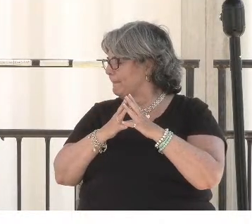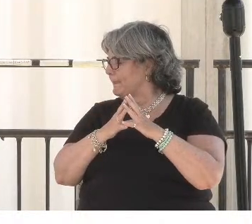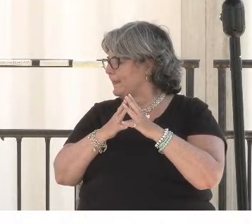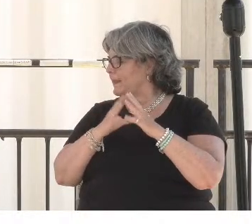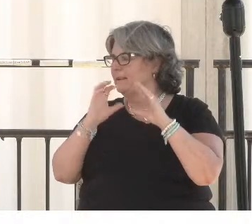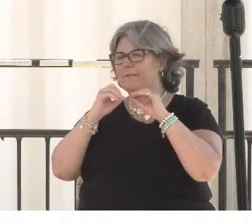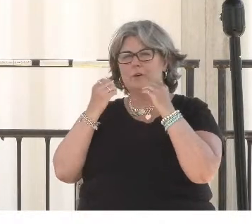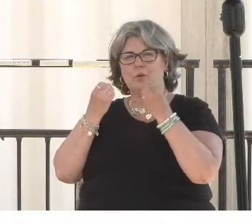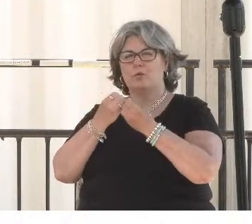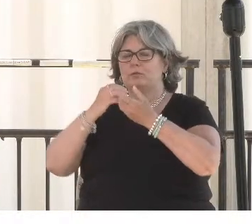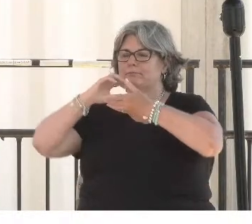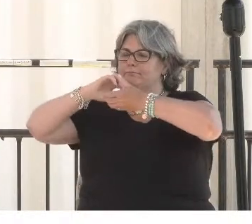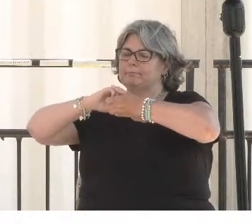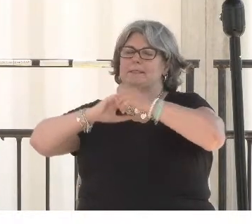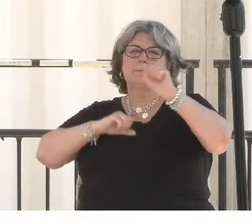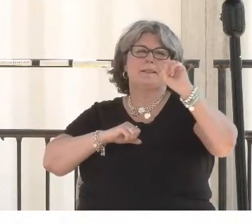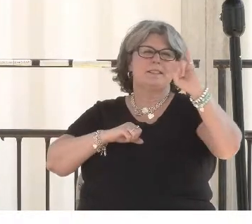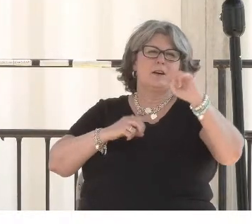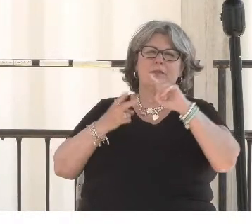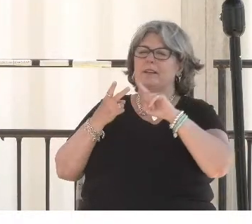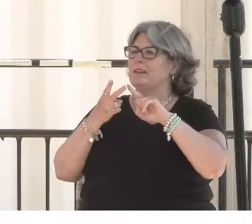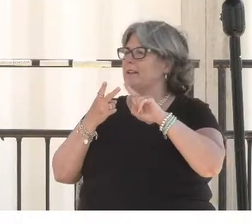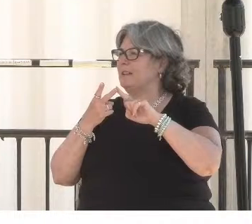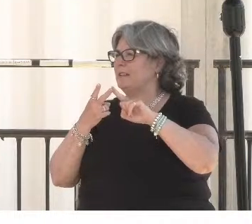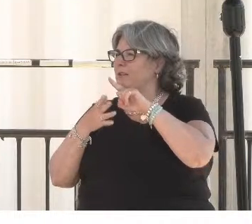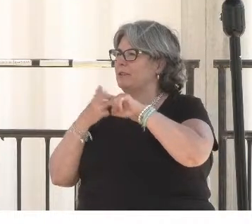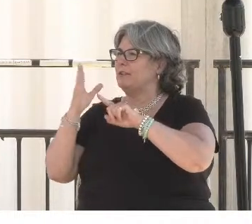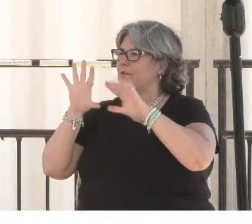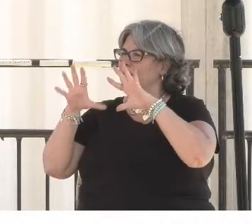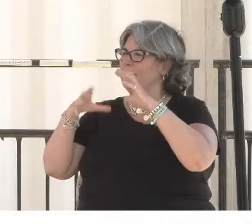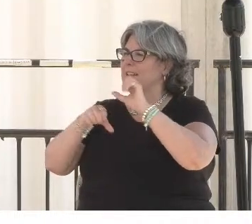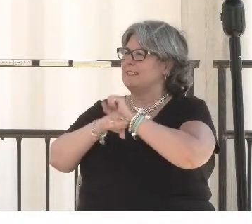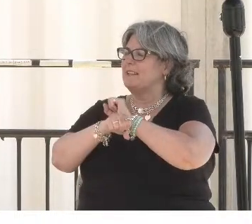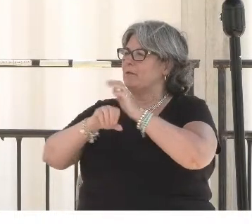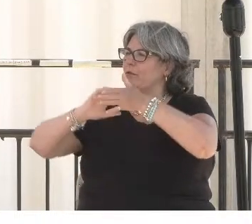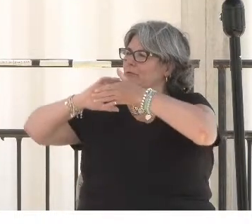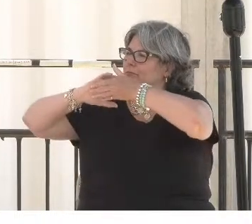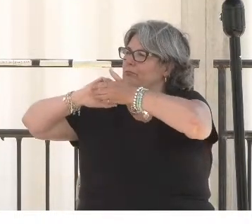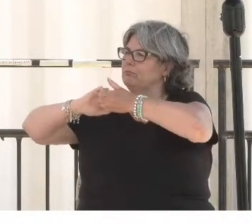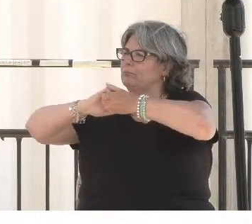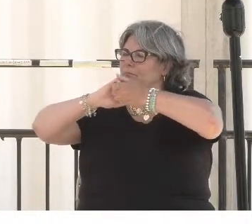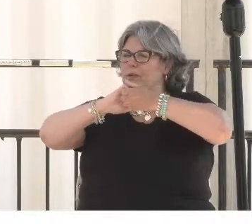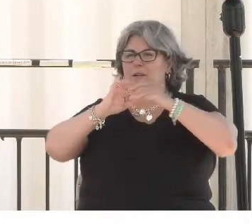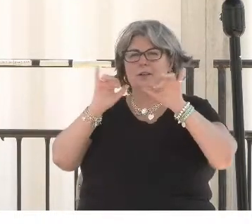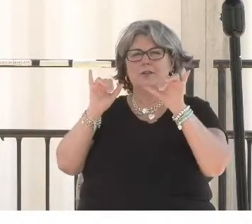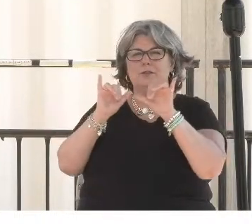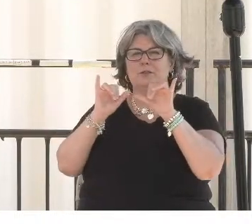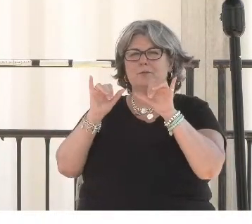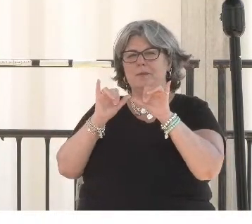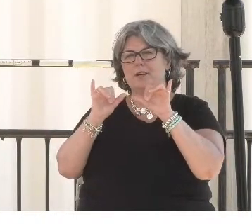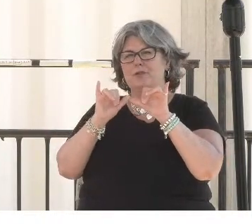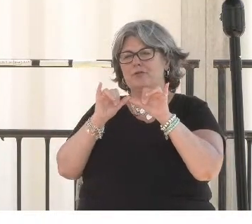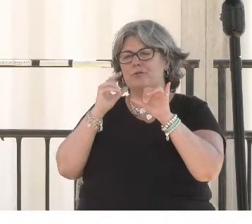organizations like the Smithsonian, or organizations that work to try to measure biodiversity.